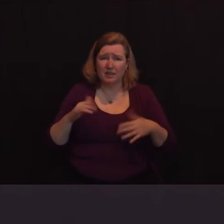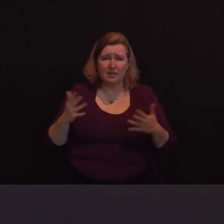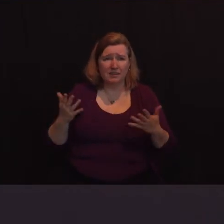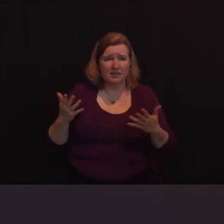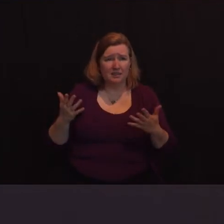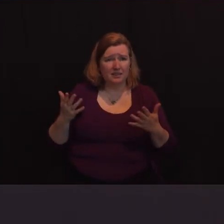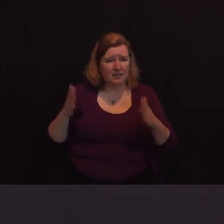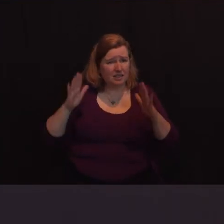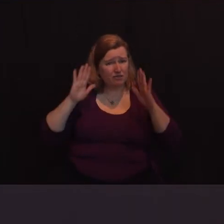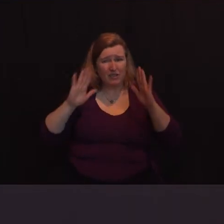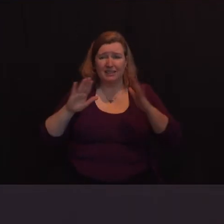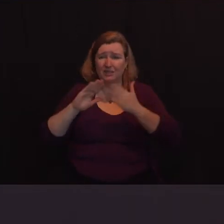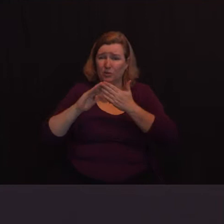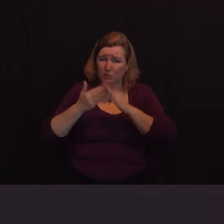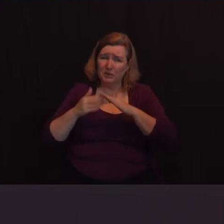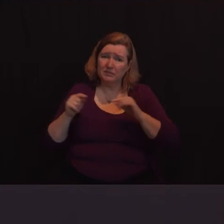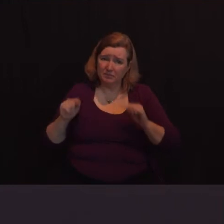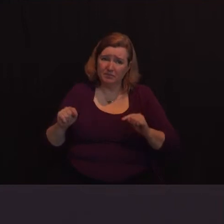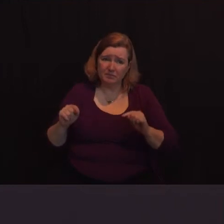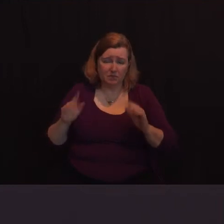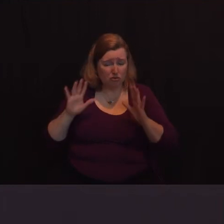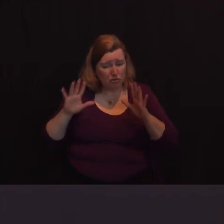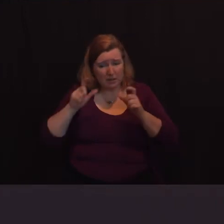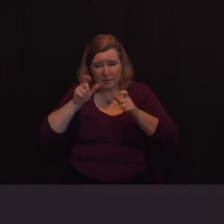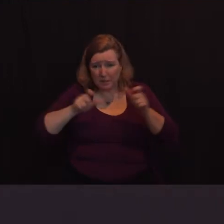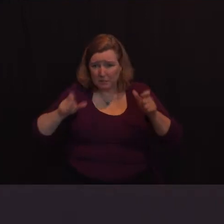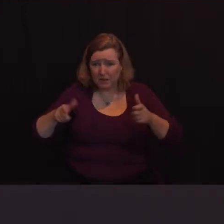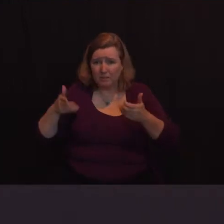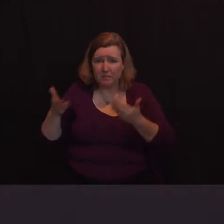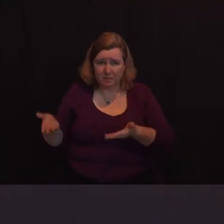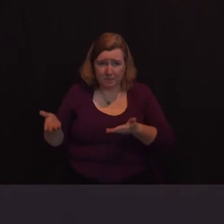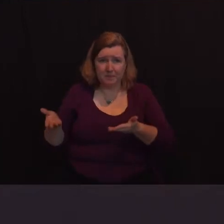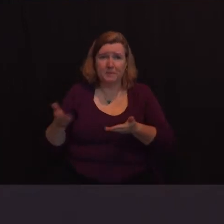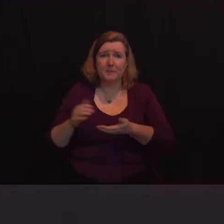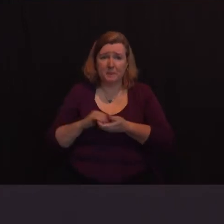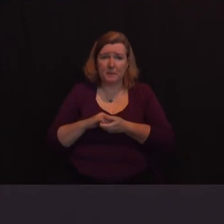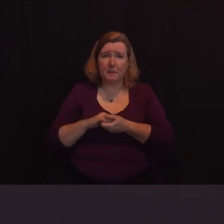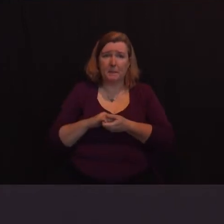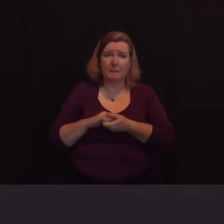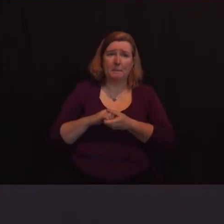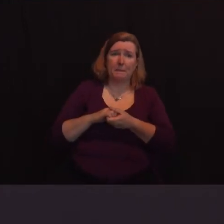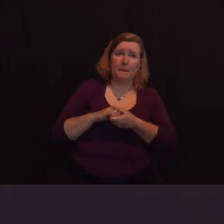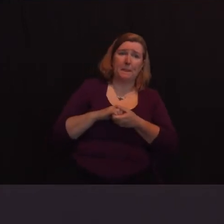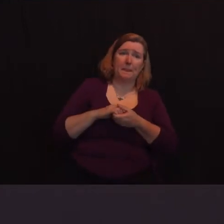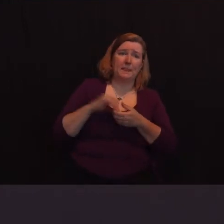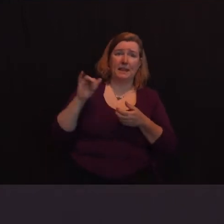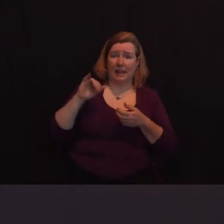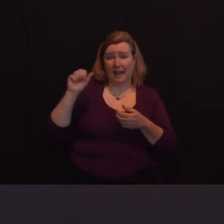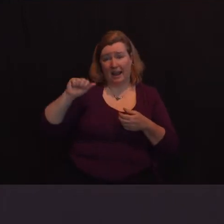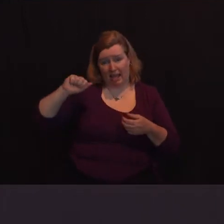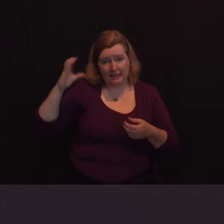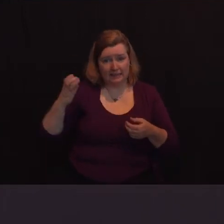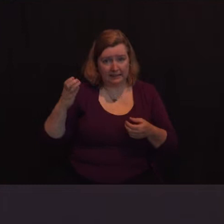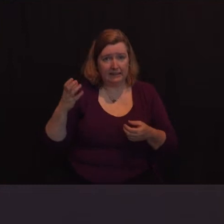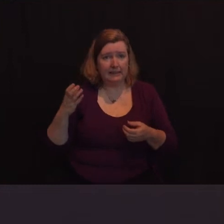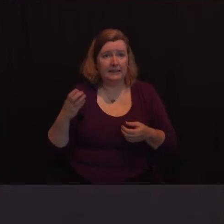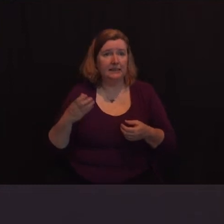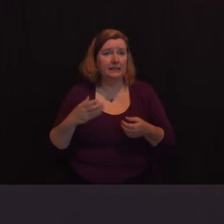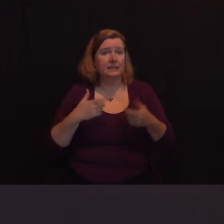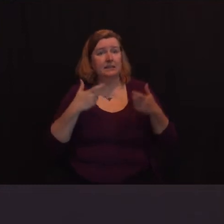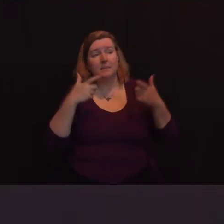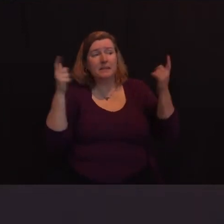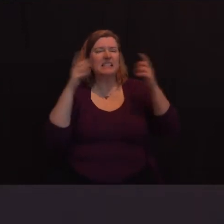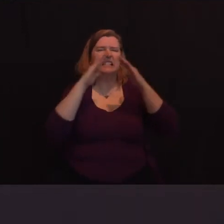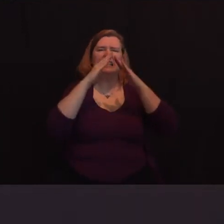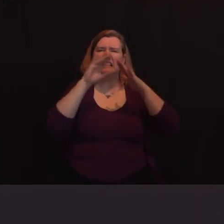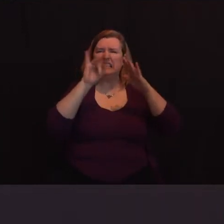extraordinary community. I've said this many times, there's a handful of communities, as they go, this state goes, and Atlantic City is on that